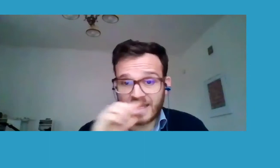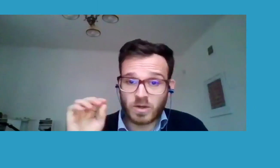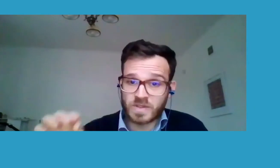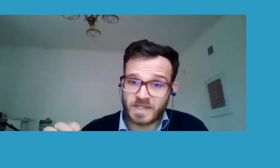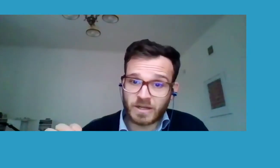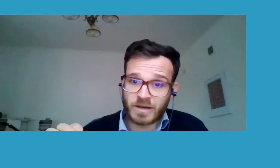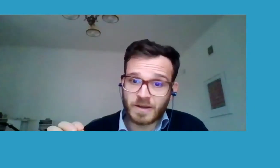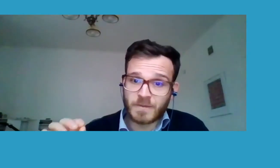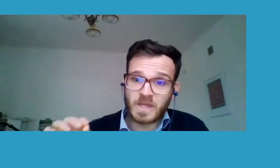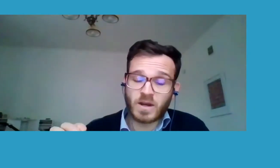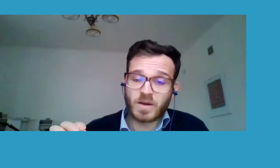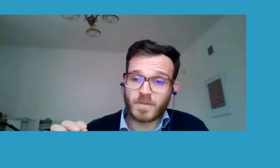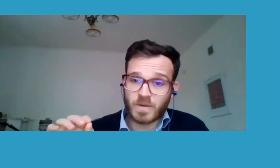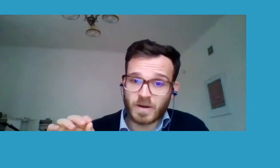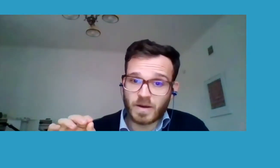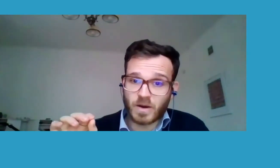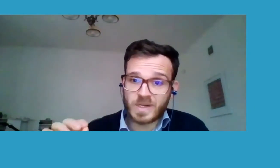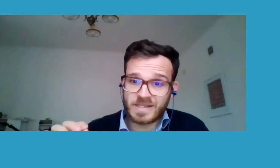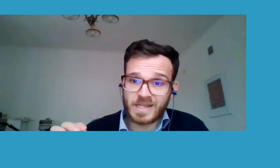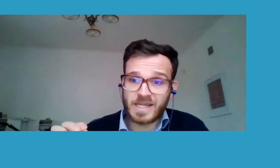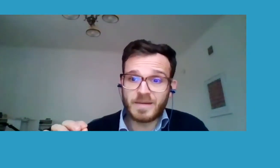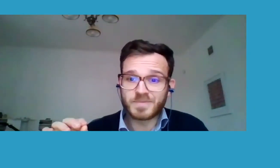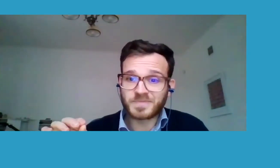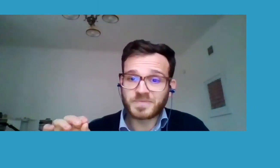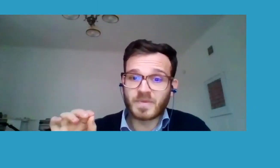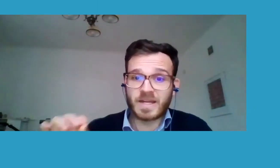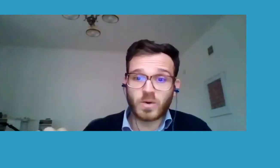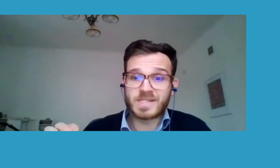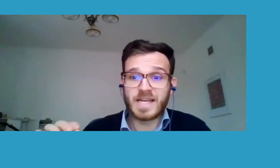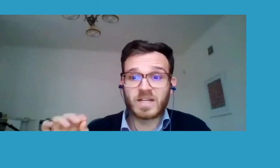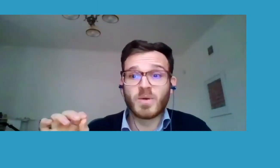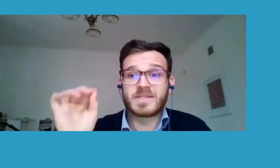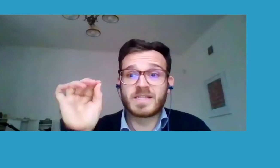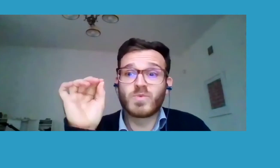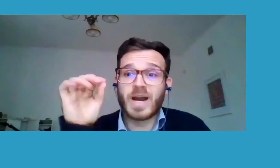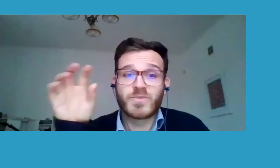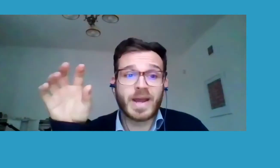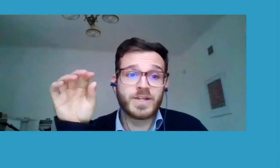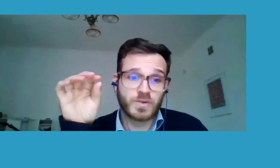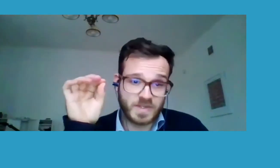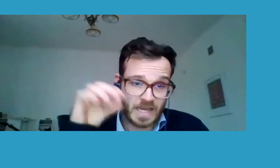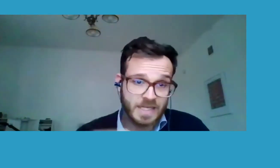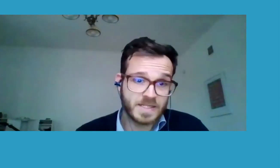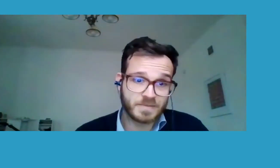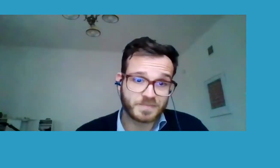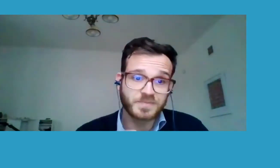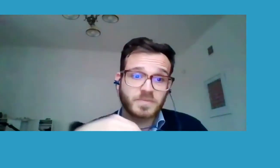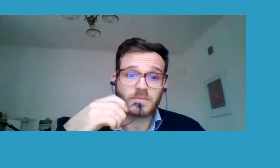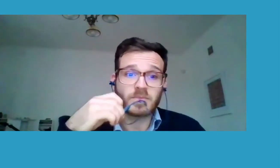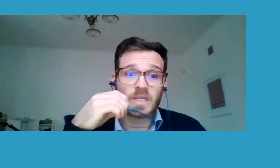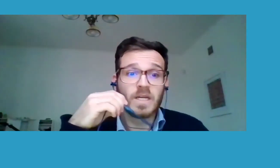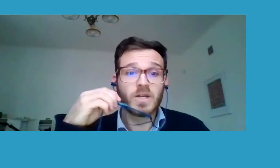understand the context and consider the OSCE, that OSCE encompasses a wide range of